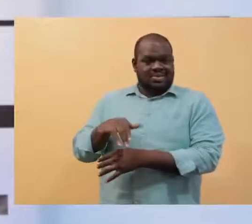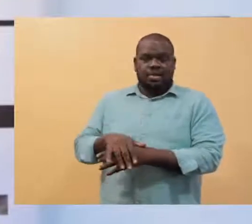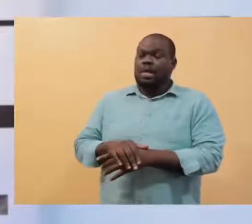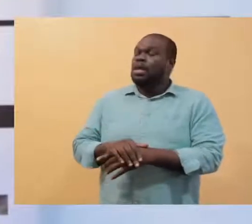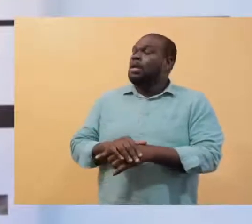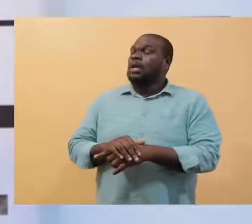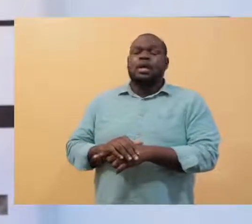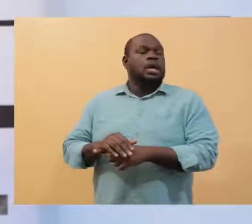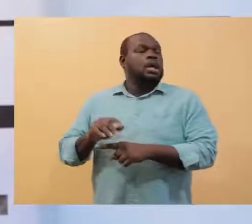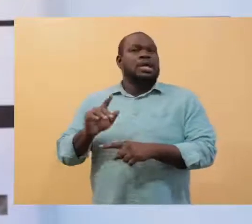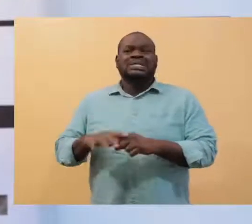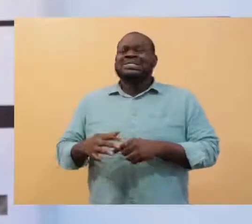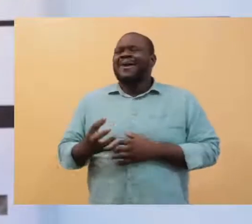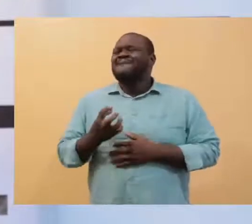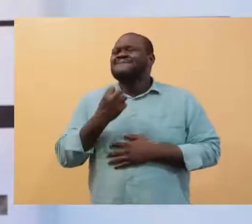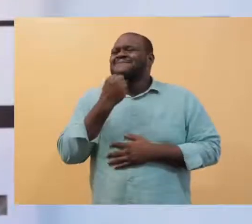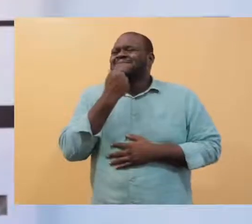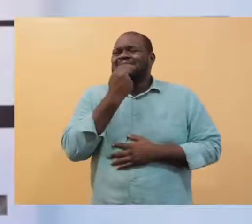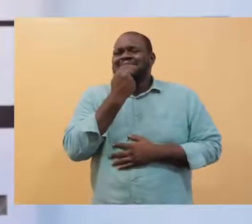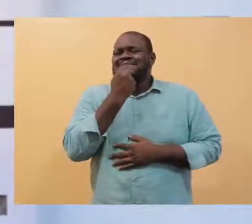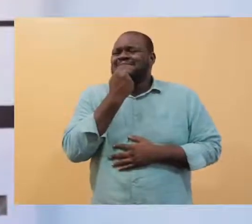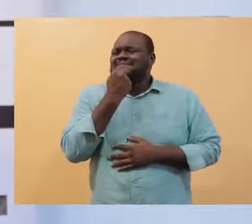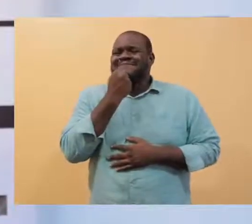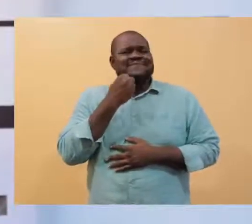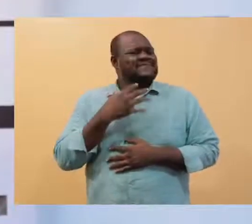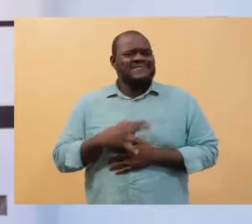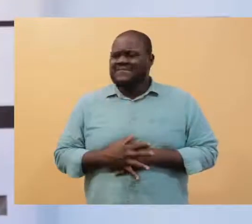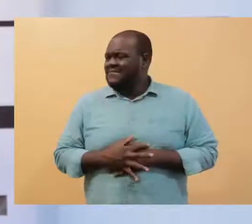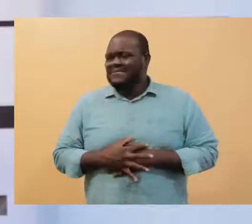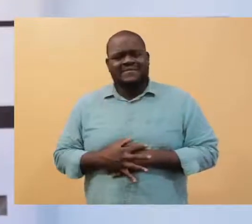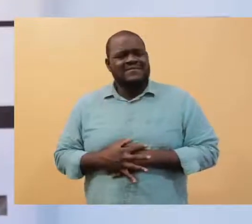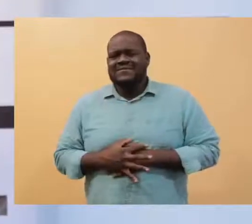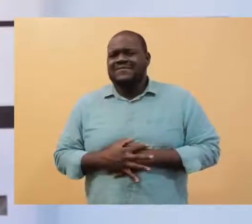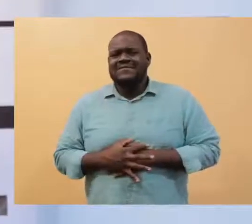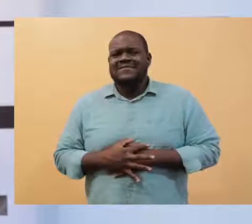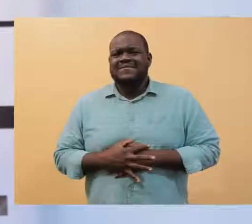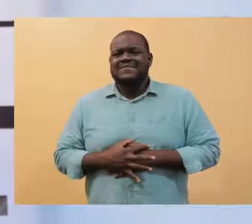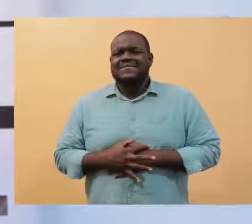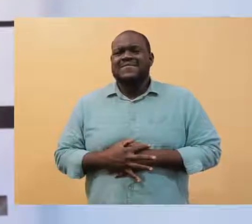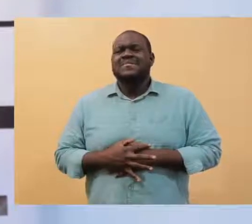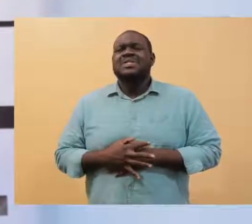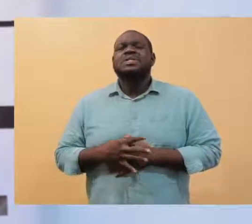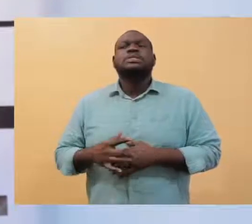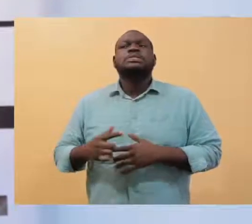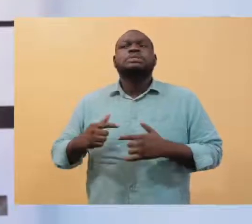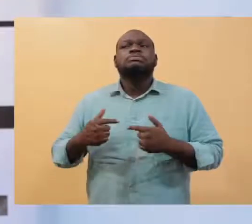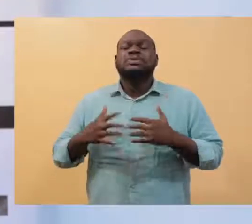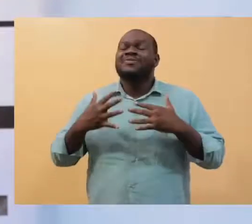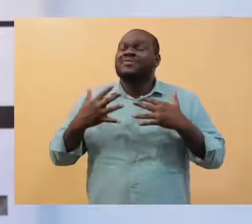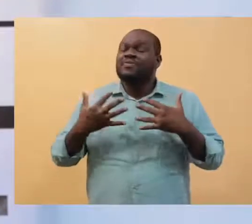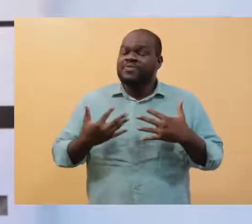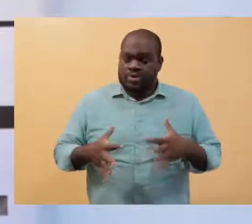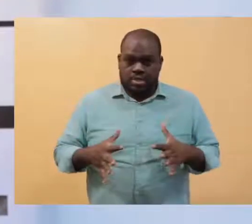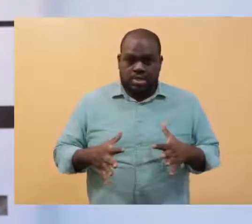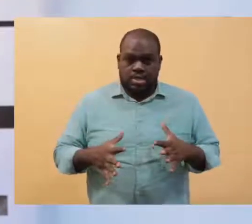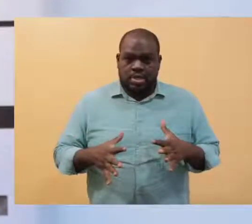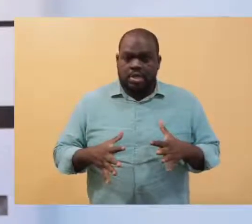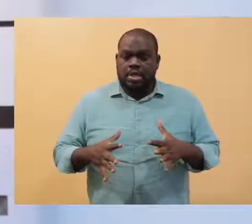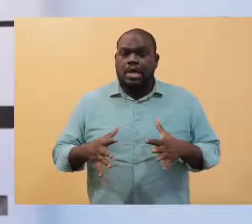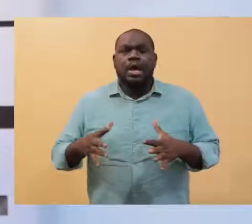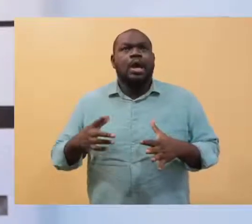can't take this anymore. I can't carry on." By the time the pain subsided, I was